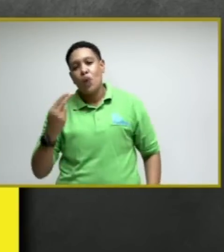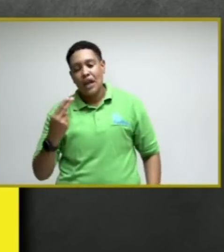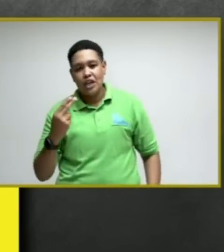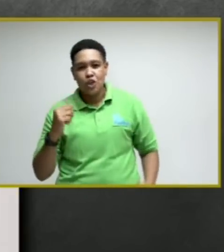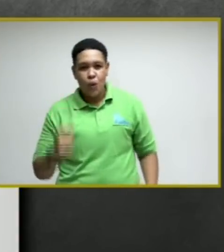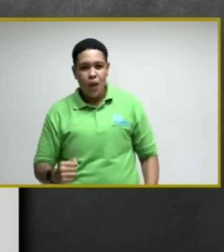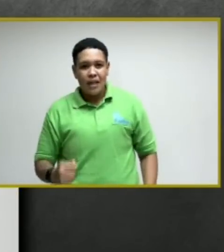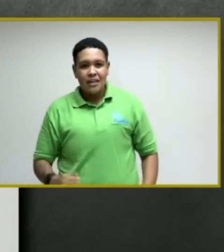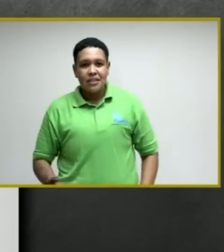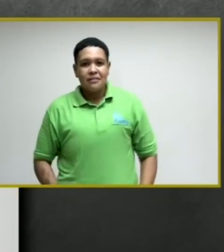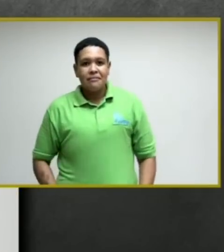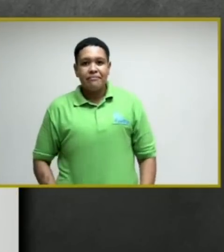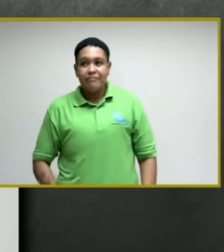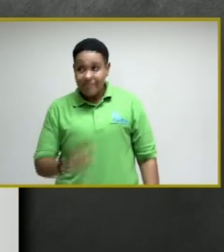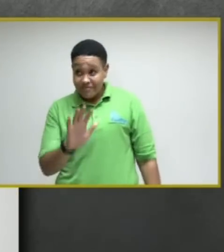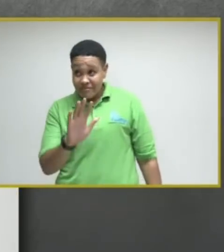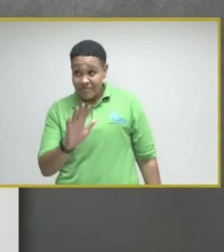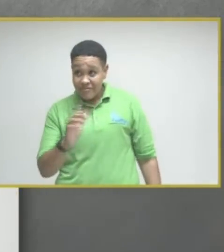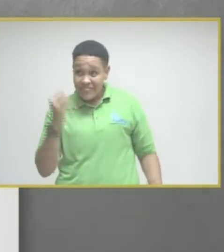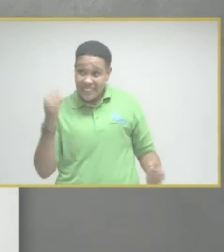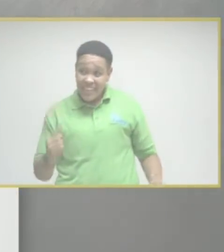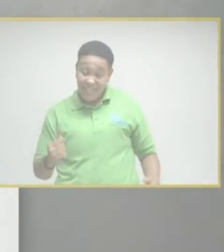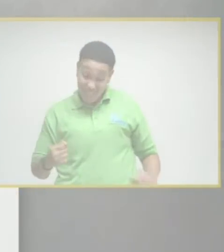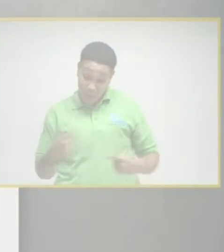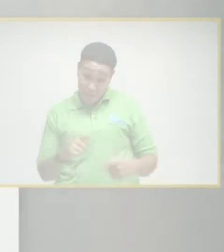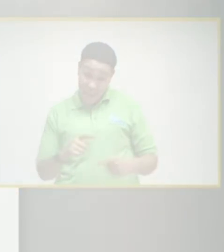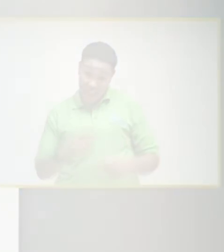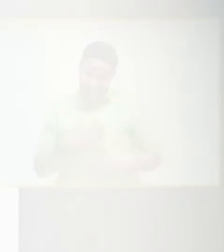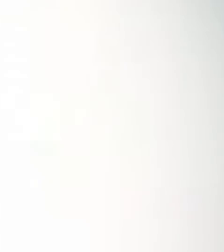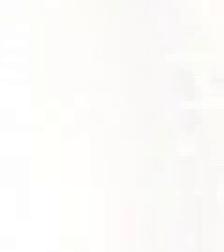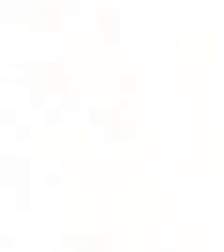and Wellness. Severe pains, shortness of breath.